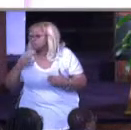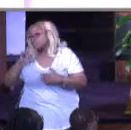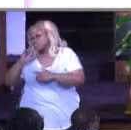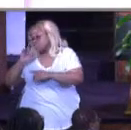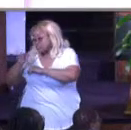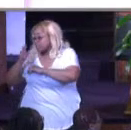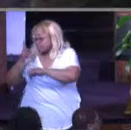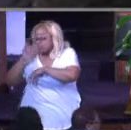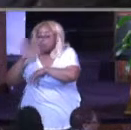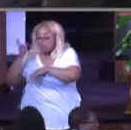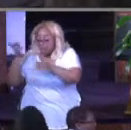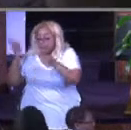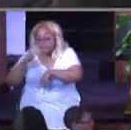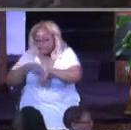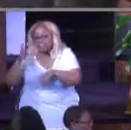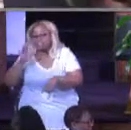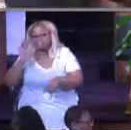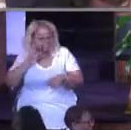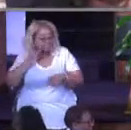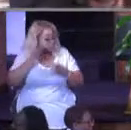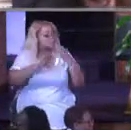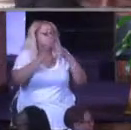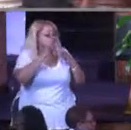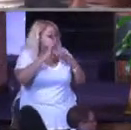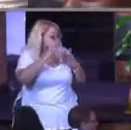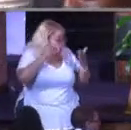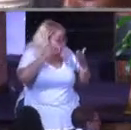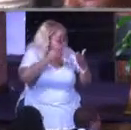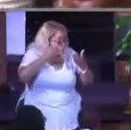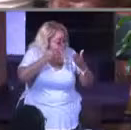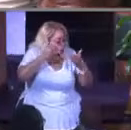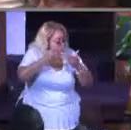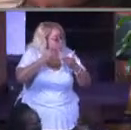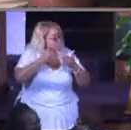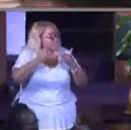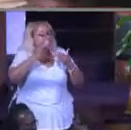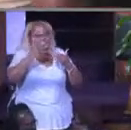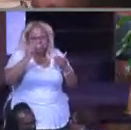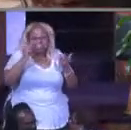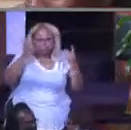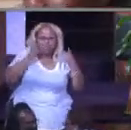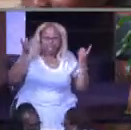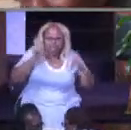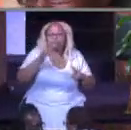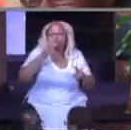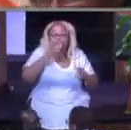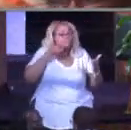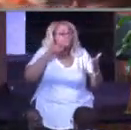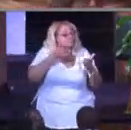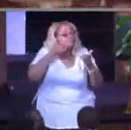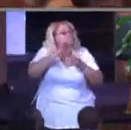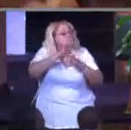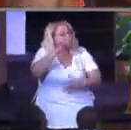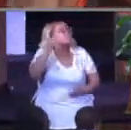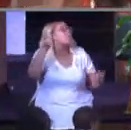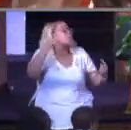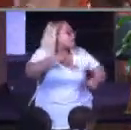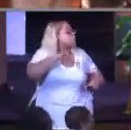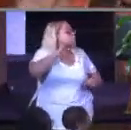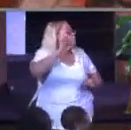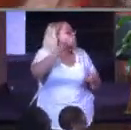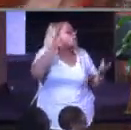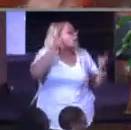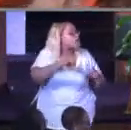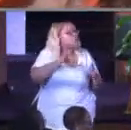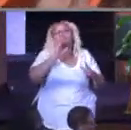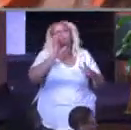Say, it's just a matter of time. Tell them, just a matter of time. It's coming. It's just a matter of time. That gift is coming. It's just a matter of time. The Spirit's coming. It's just a